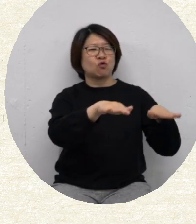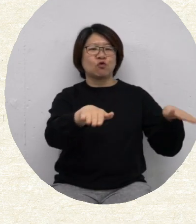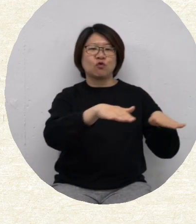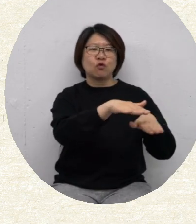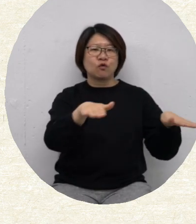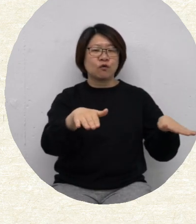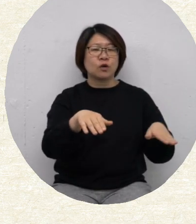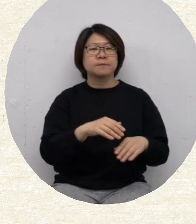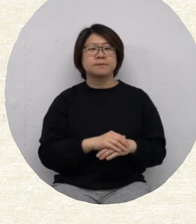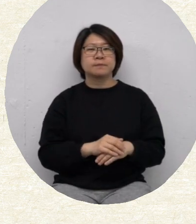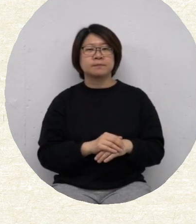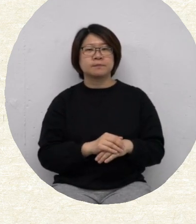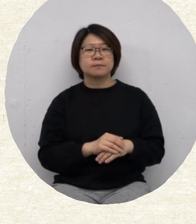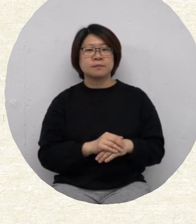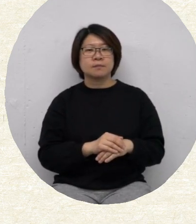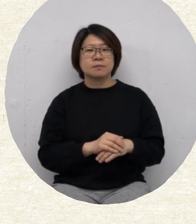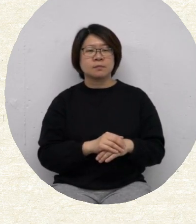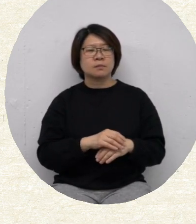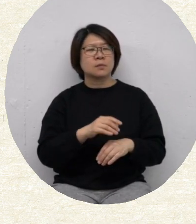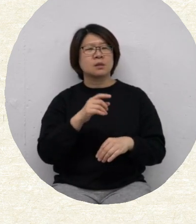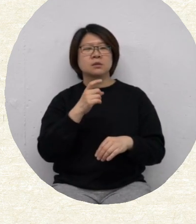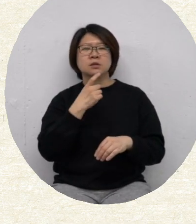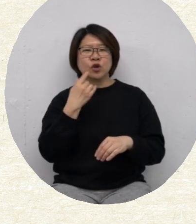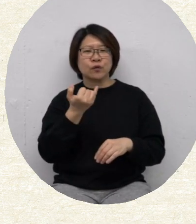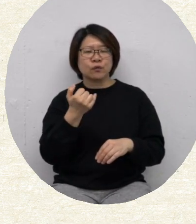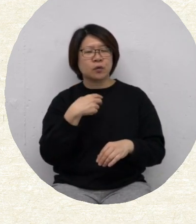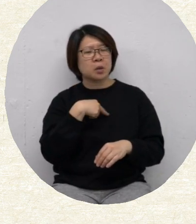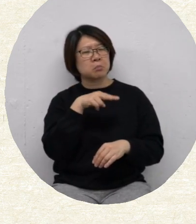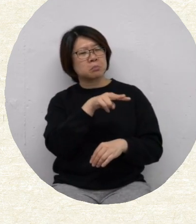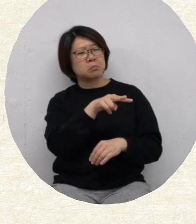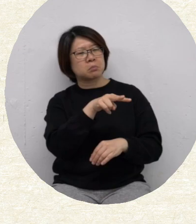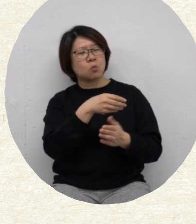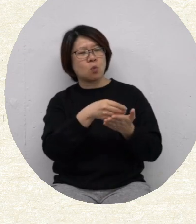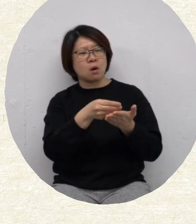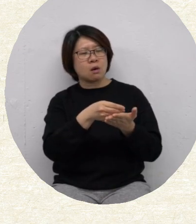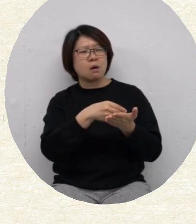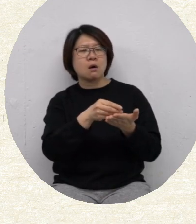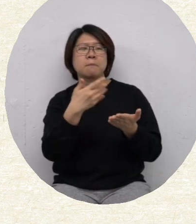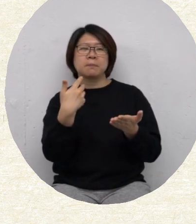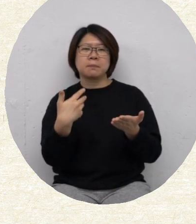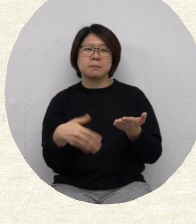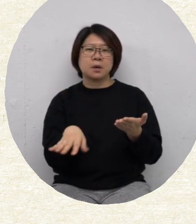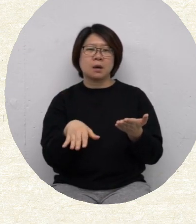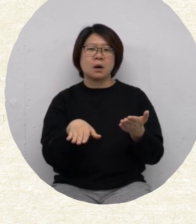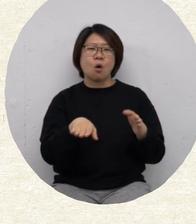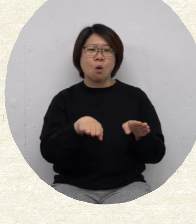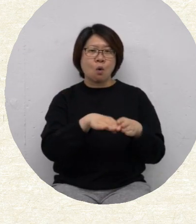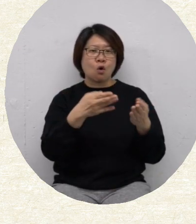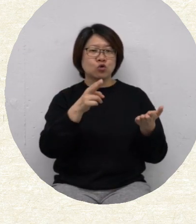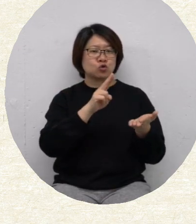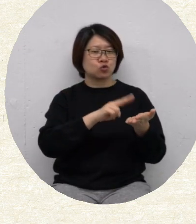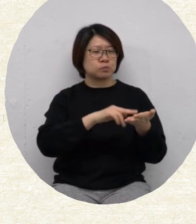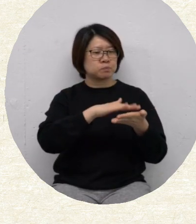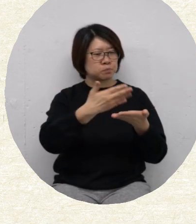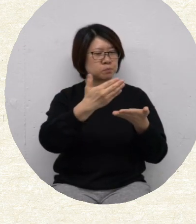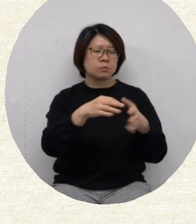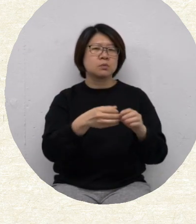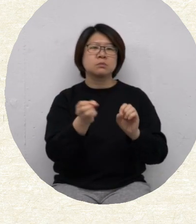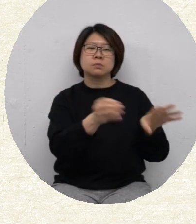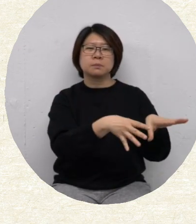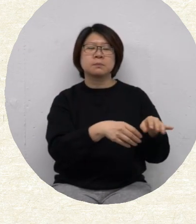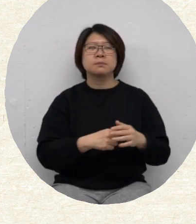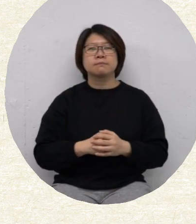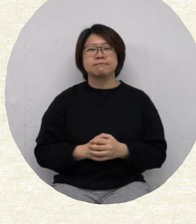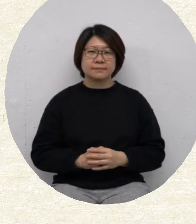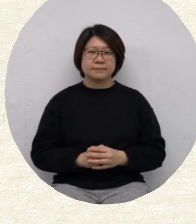I began drawing the Daily Mail and the junk mail that often gets casually tossed on my kitchen table